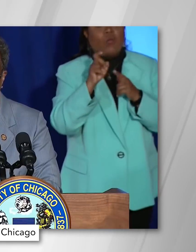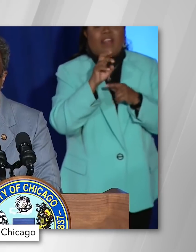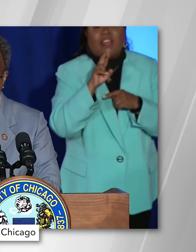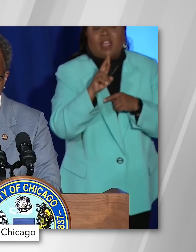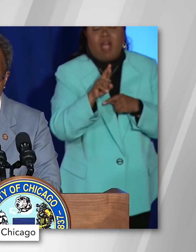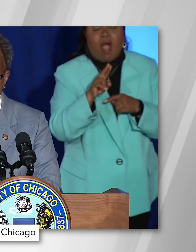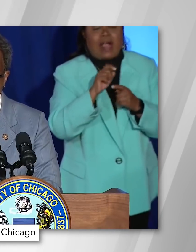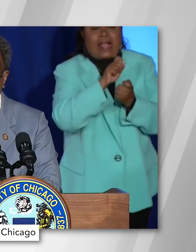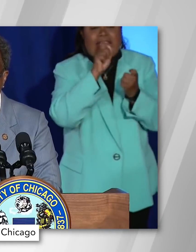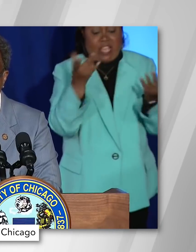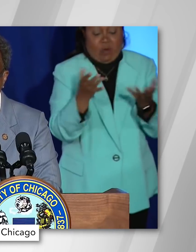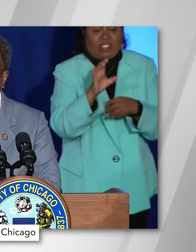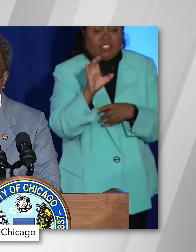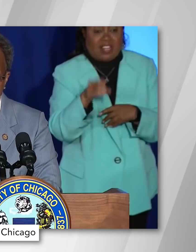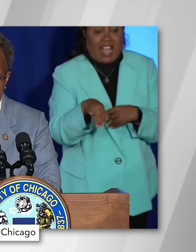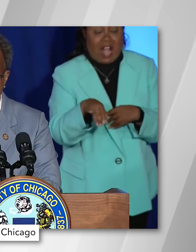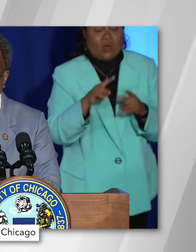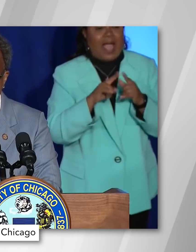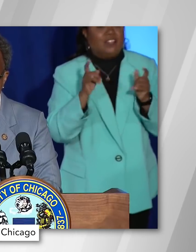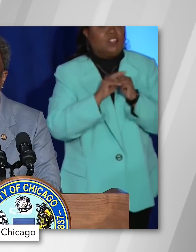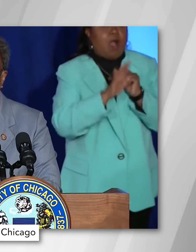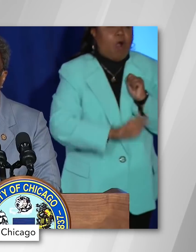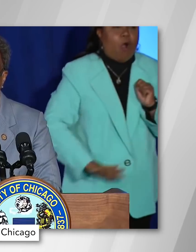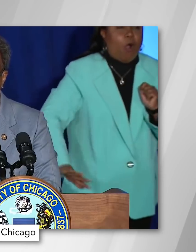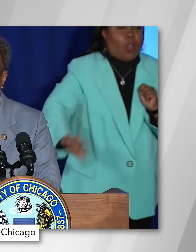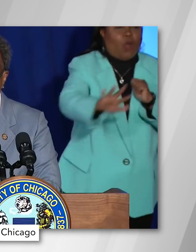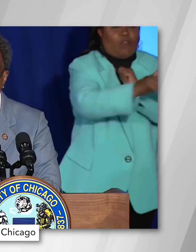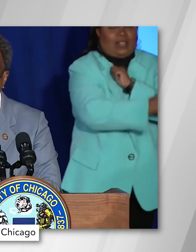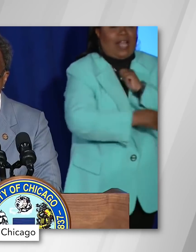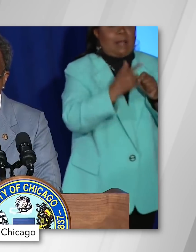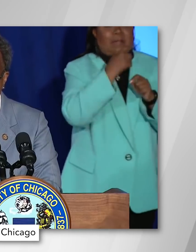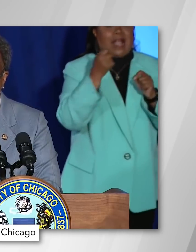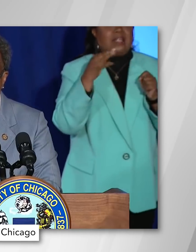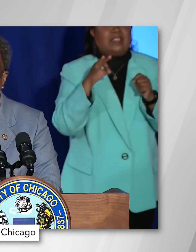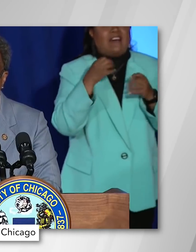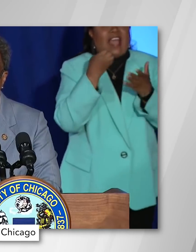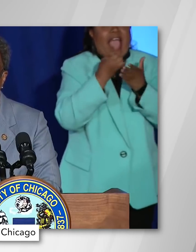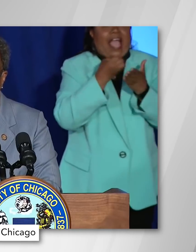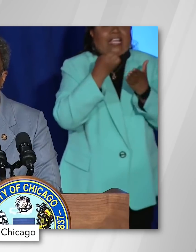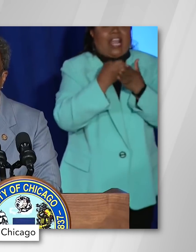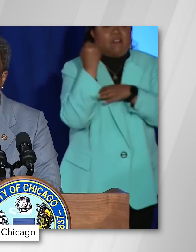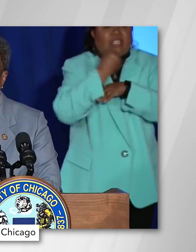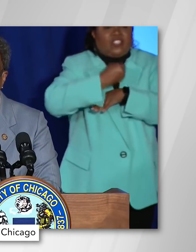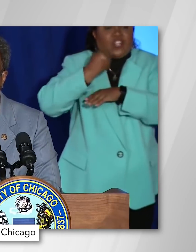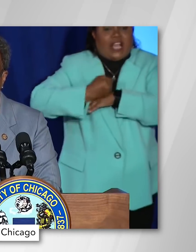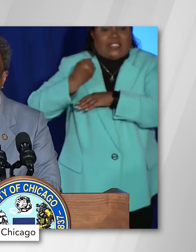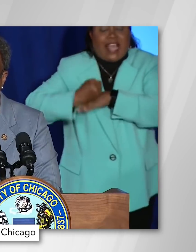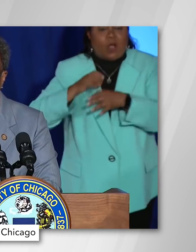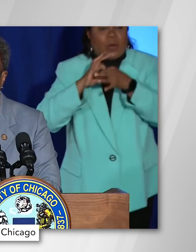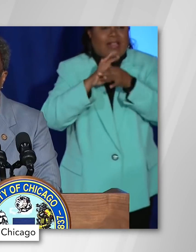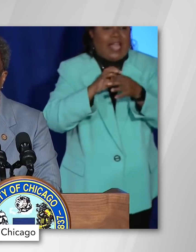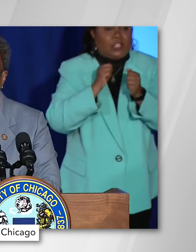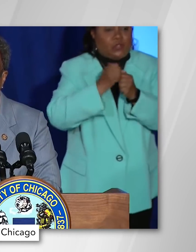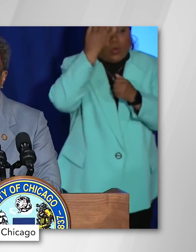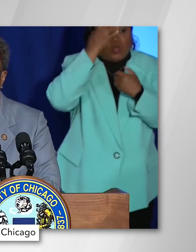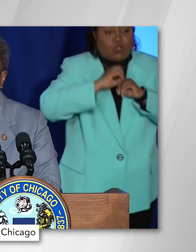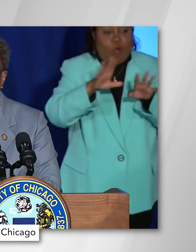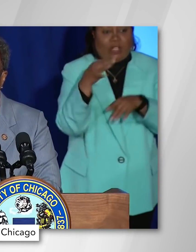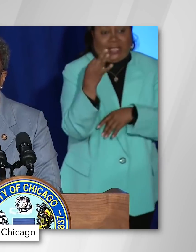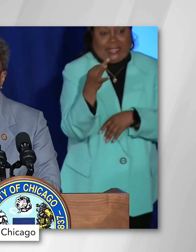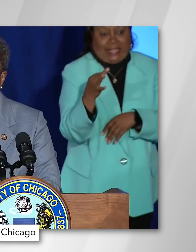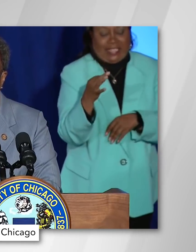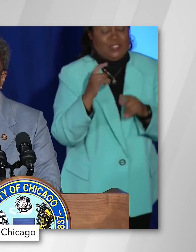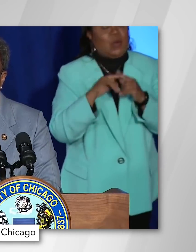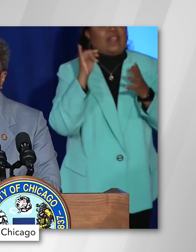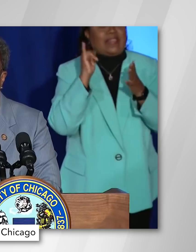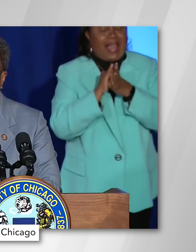they are here in Chicago, as they are across the country, because of economic shutdown related to COVID-19.